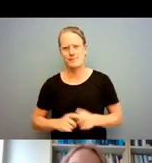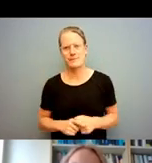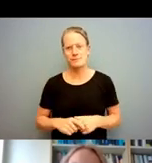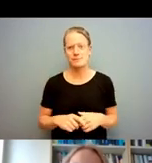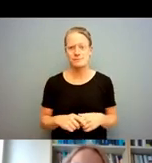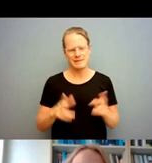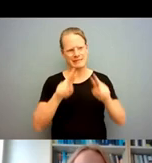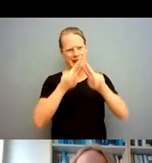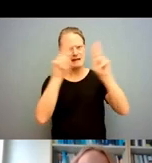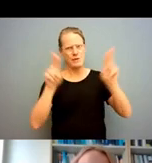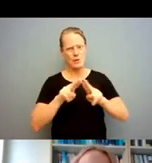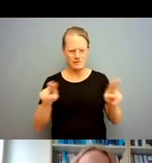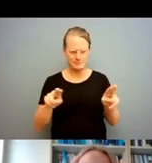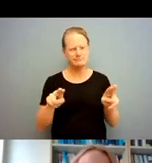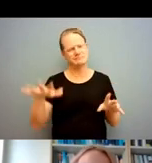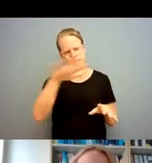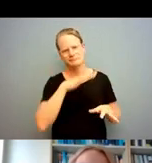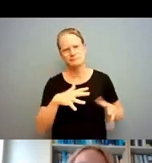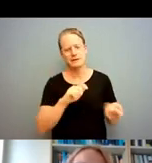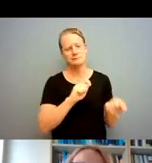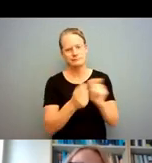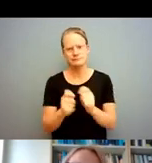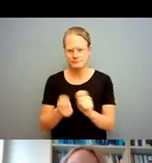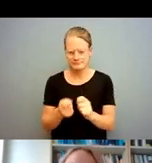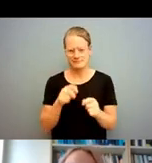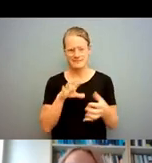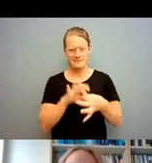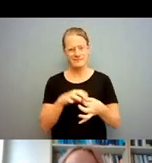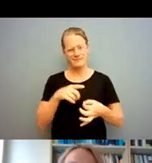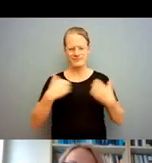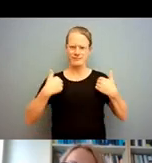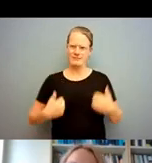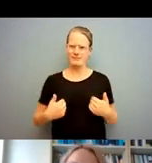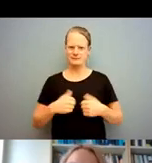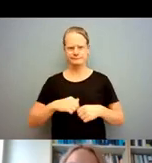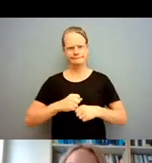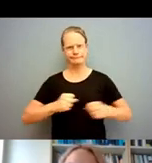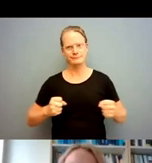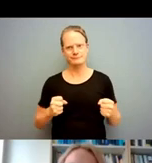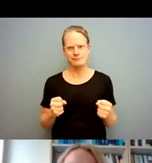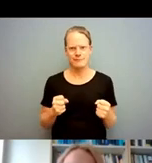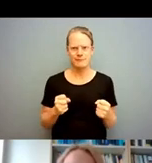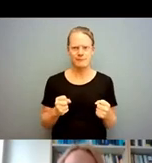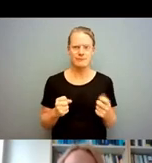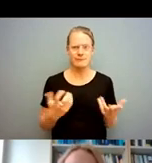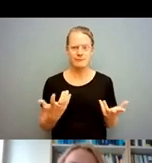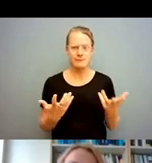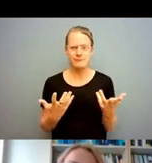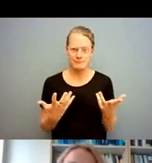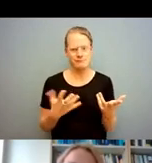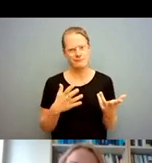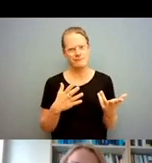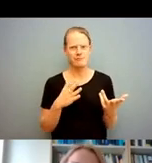the right to self-determination under international law now also includes Indigenous people as